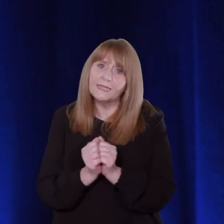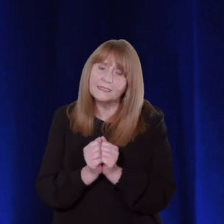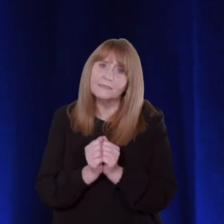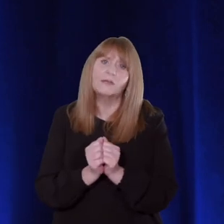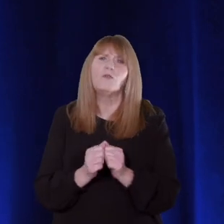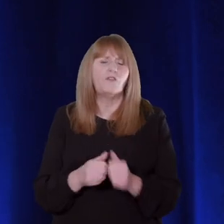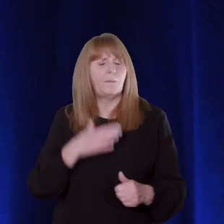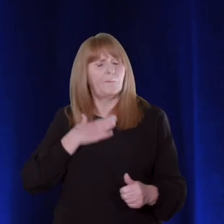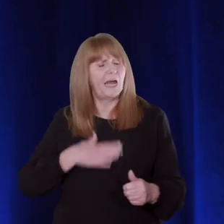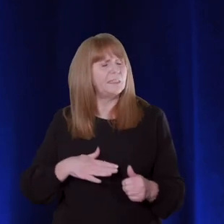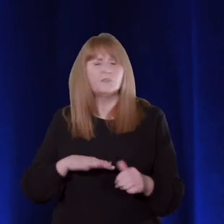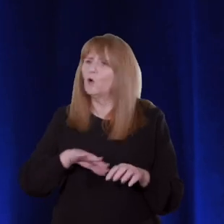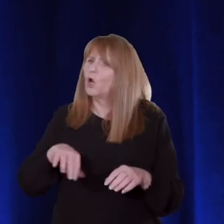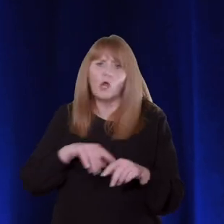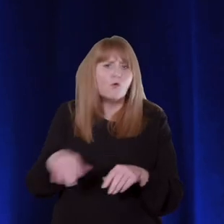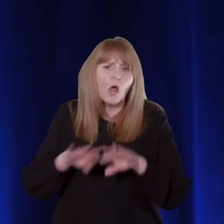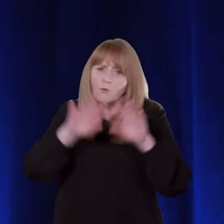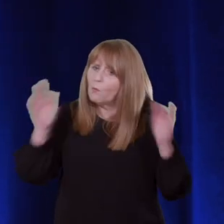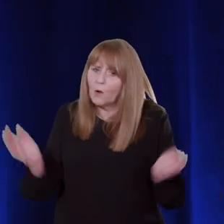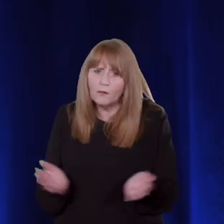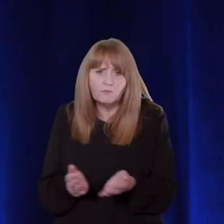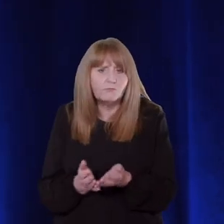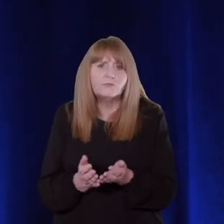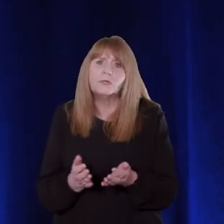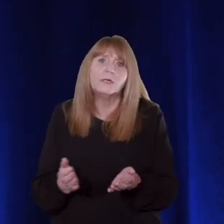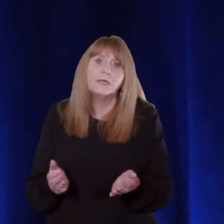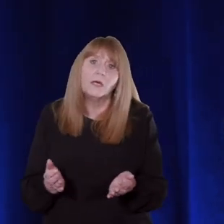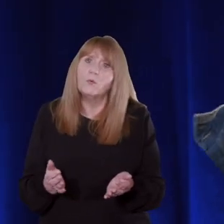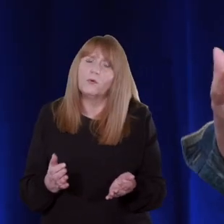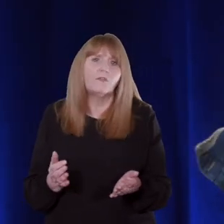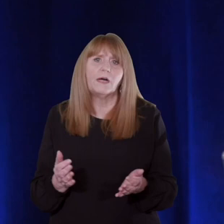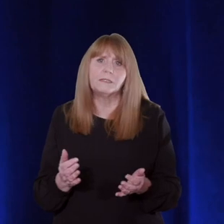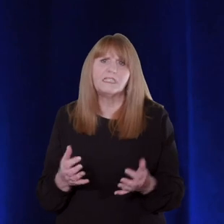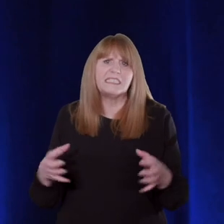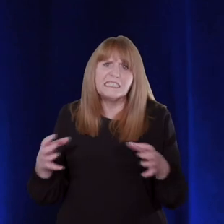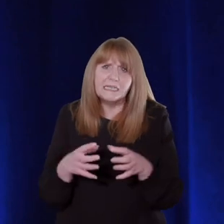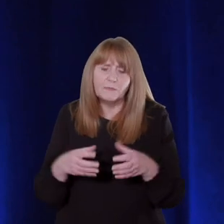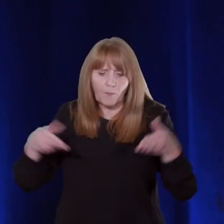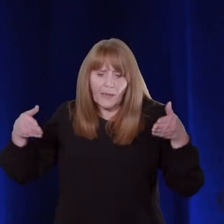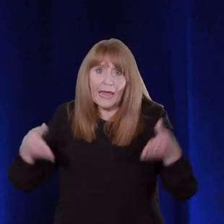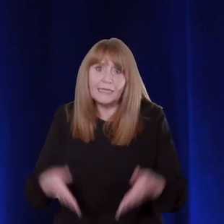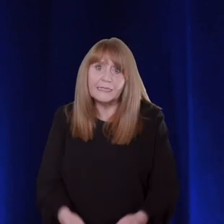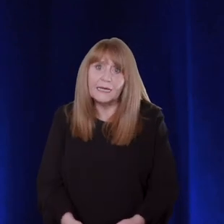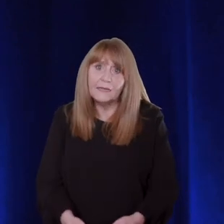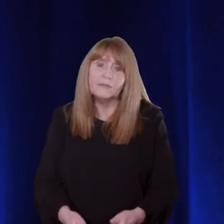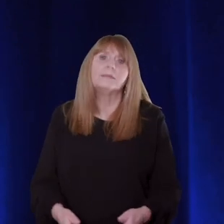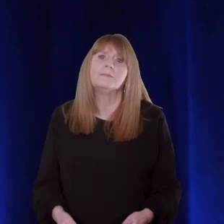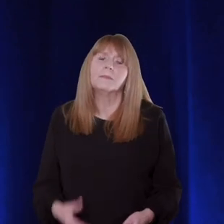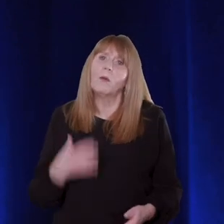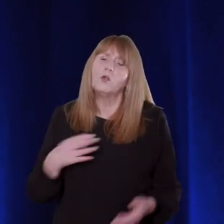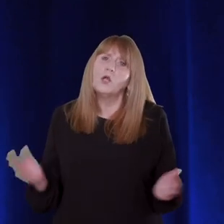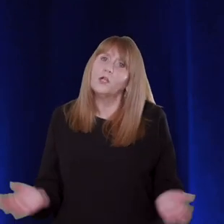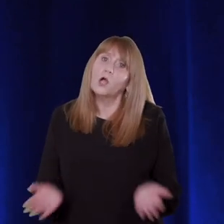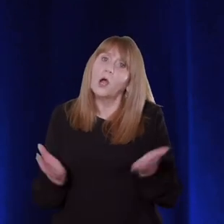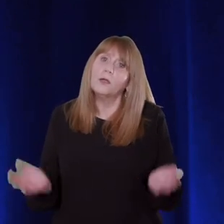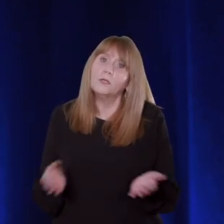the Indian conference online as well with all of our apostolic team in India. And I want to encourage you, if you're a leader, there are